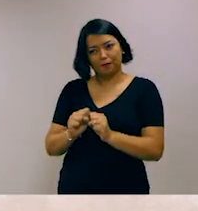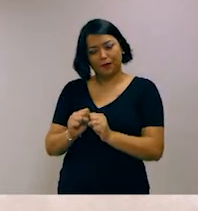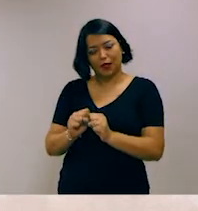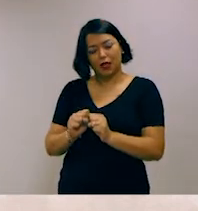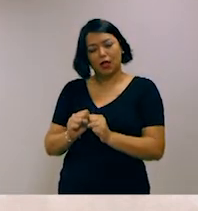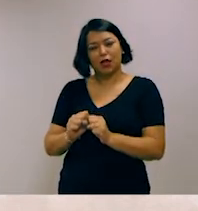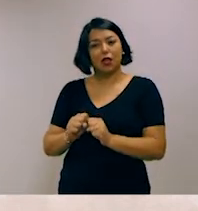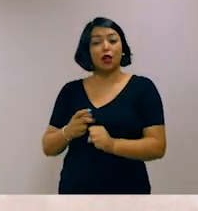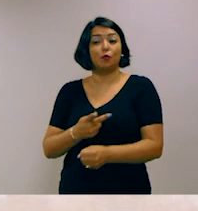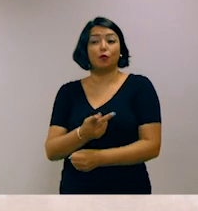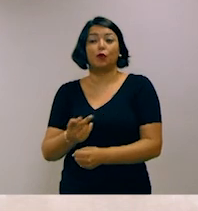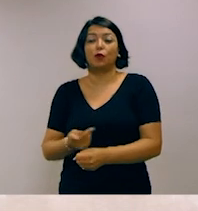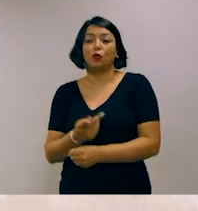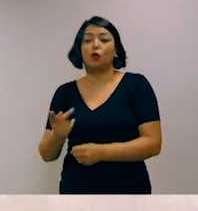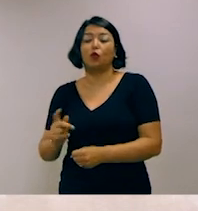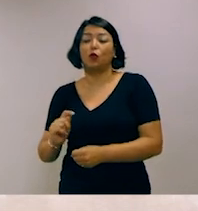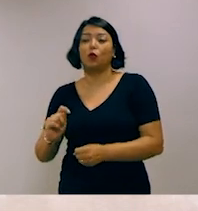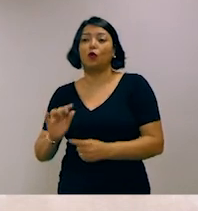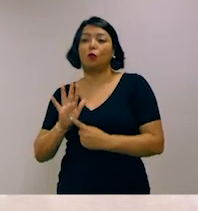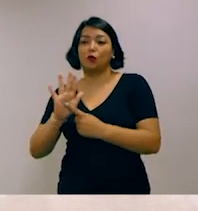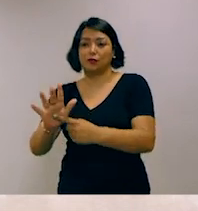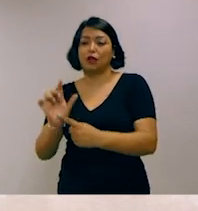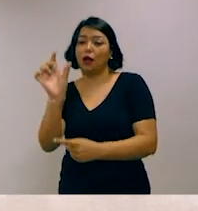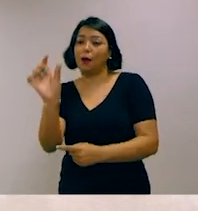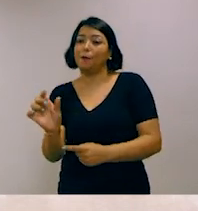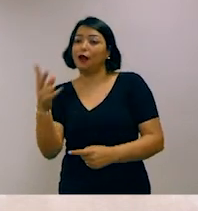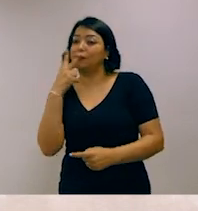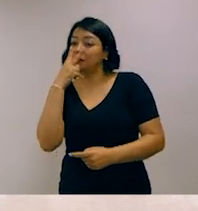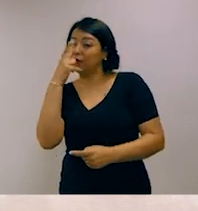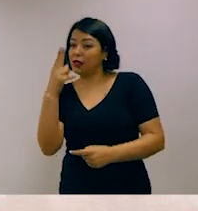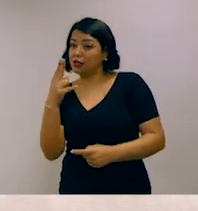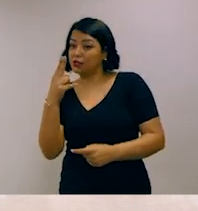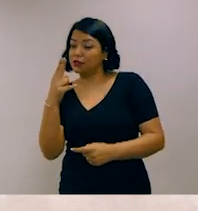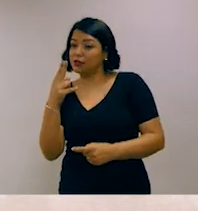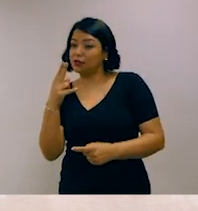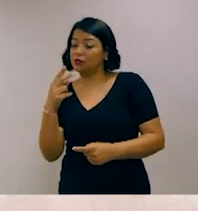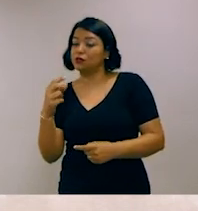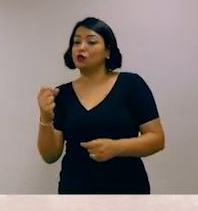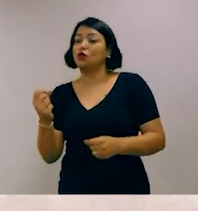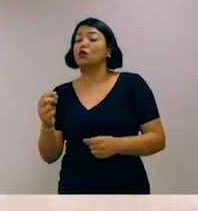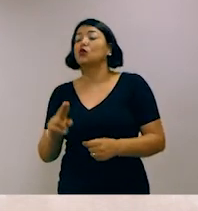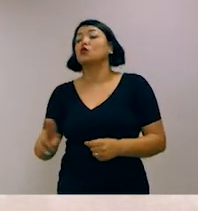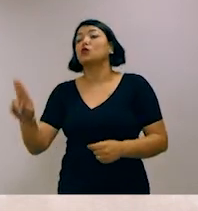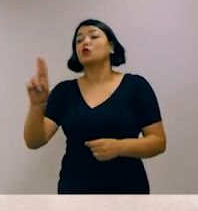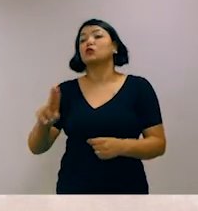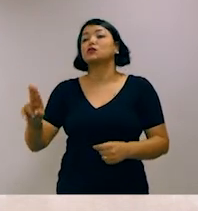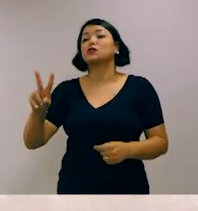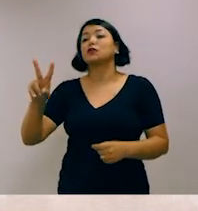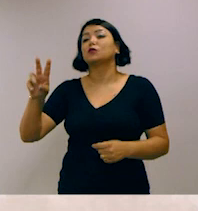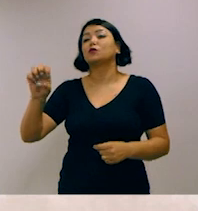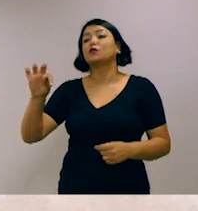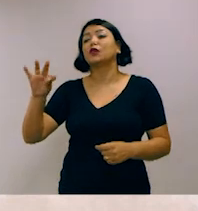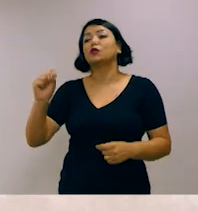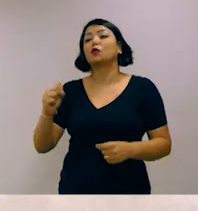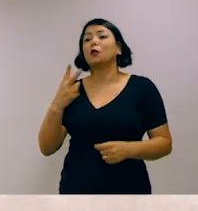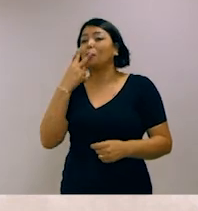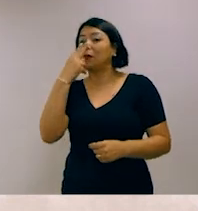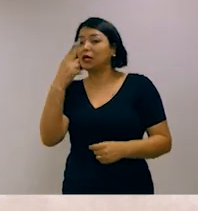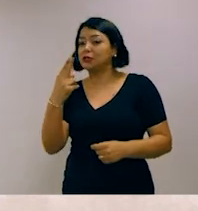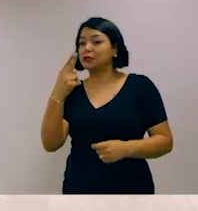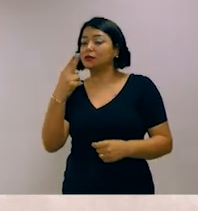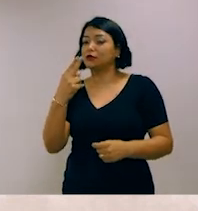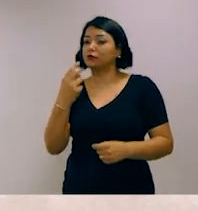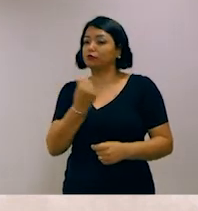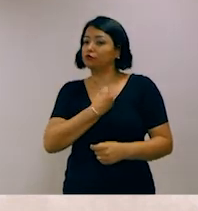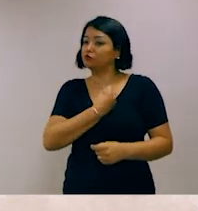so word embeddings try to represent words that are similar with a vectorial representation that is also